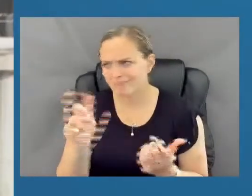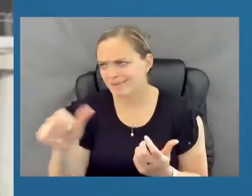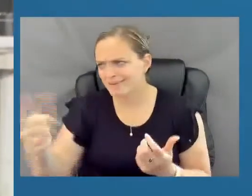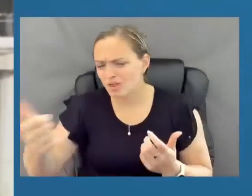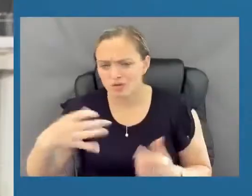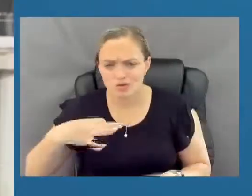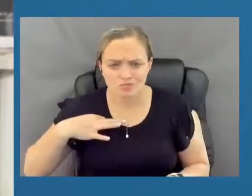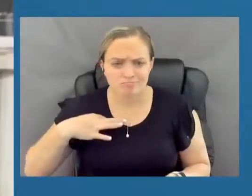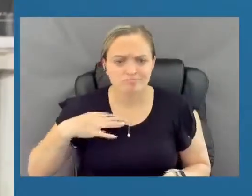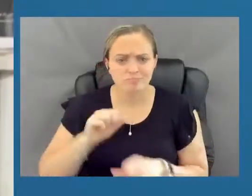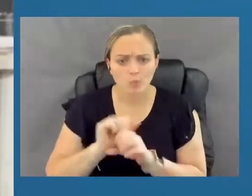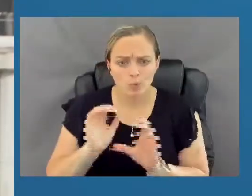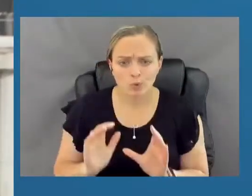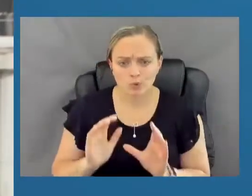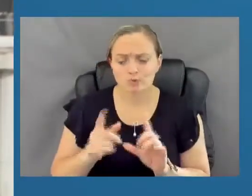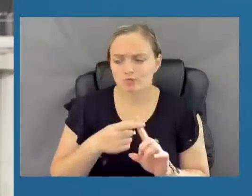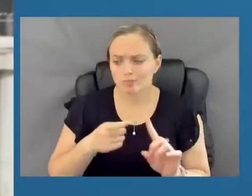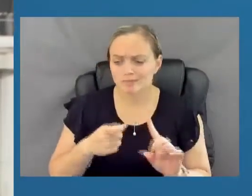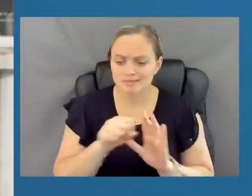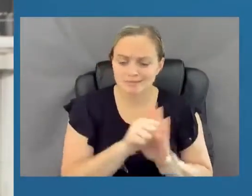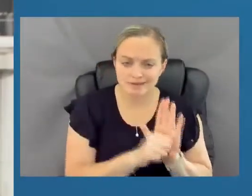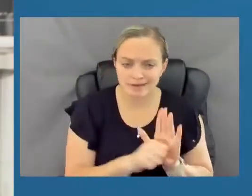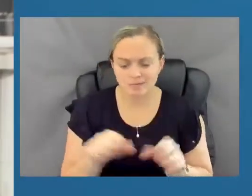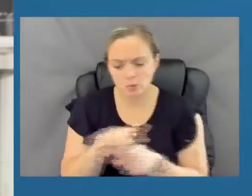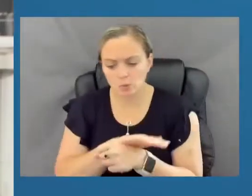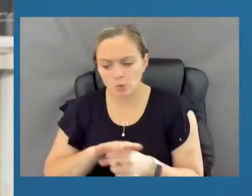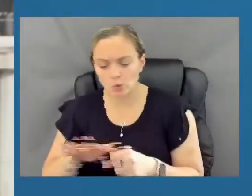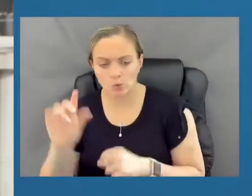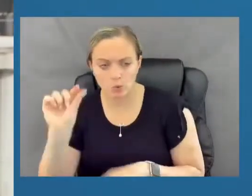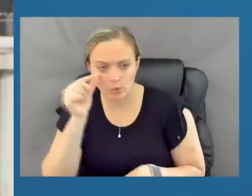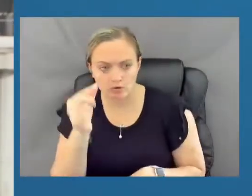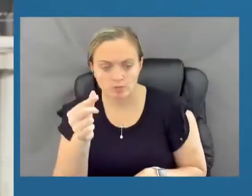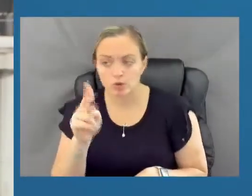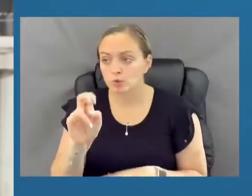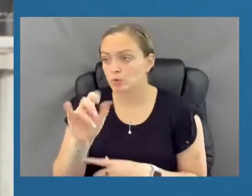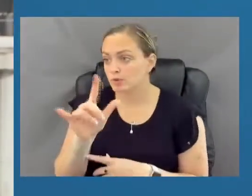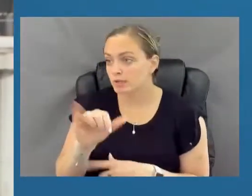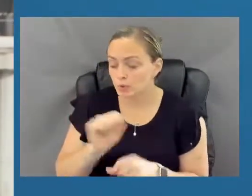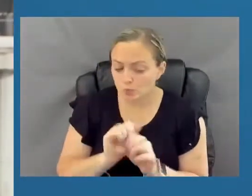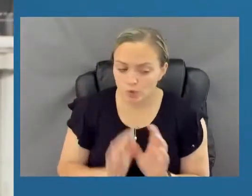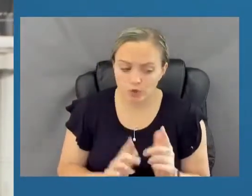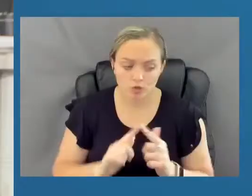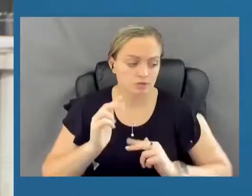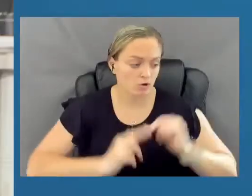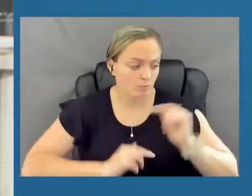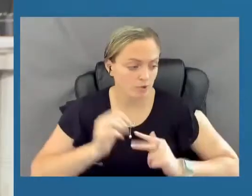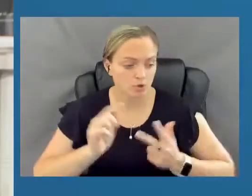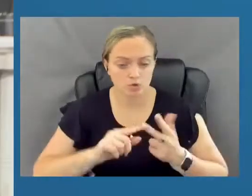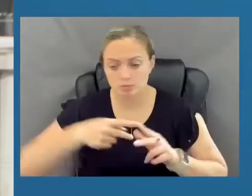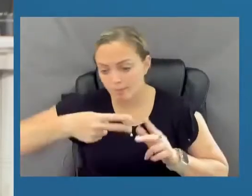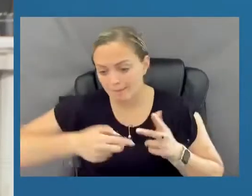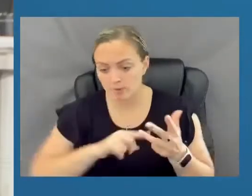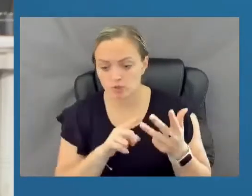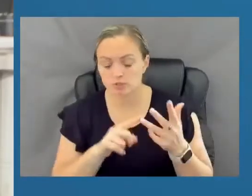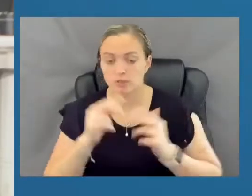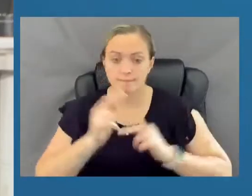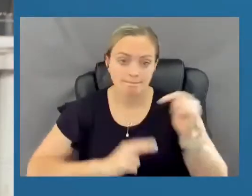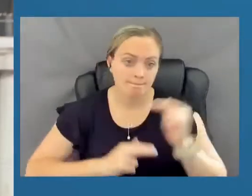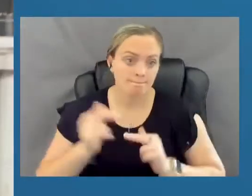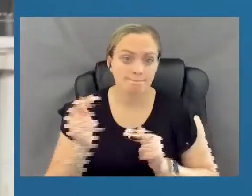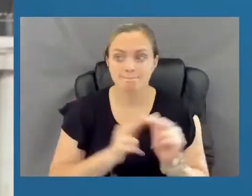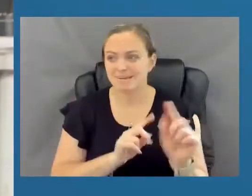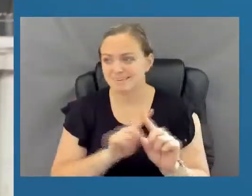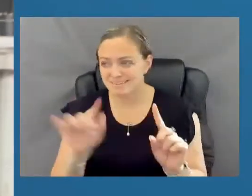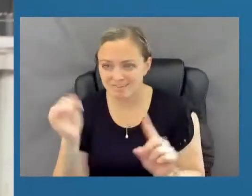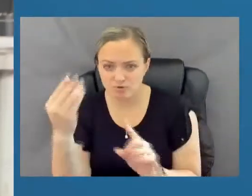the state and local government. But labor, IBW, utility workers, carpenters, plasterers, plumbers, pipe fitters, and building trades are here. Let's give all